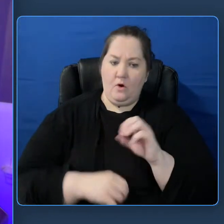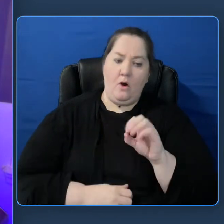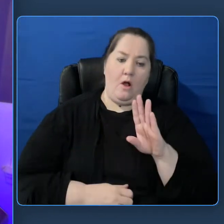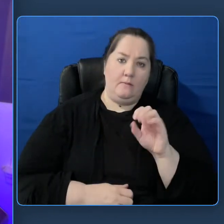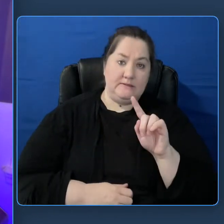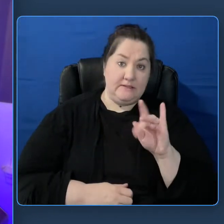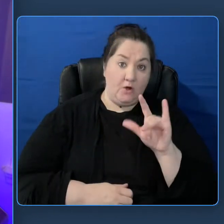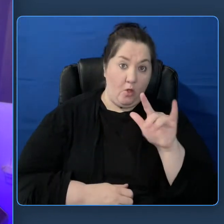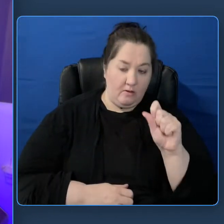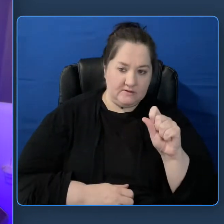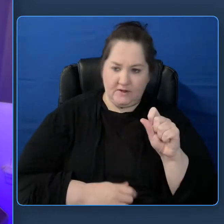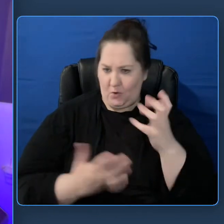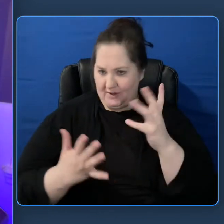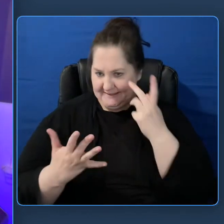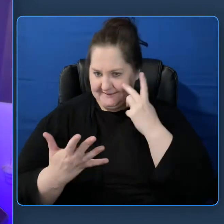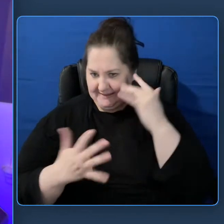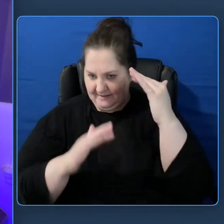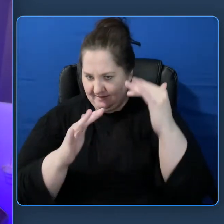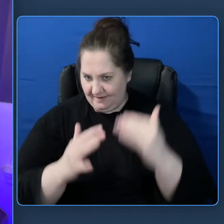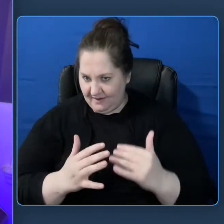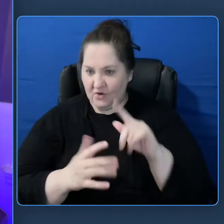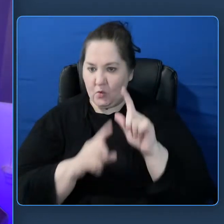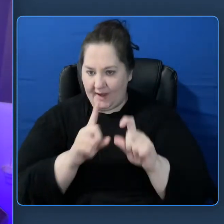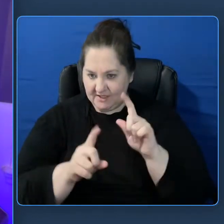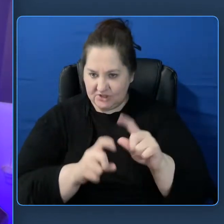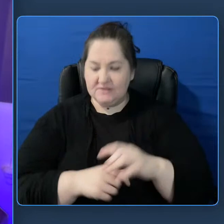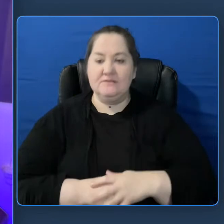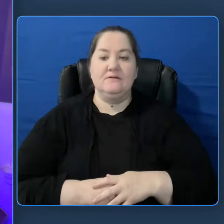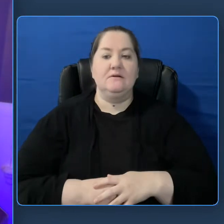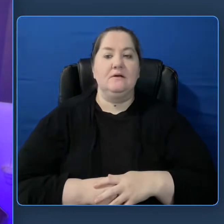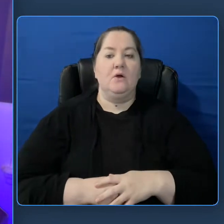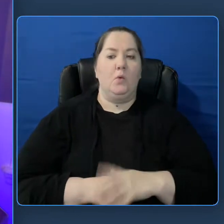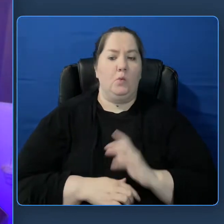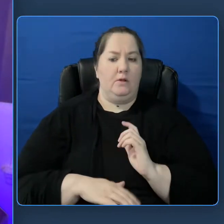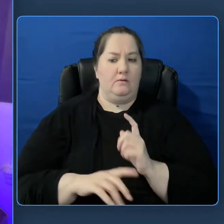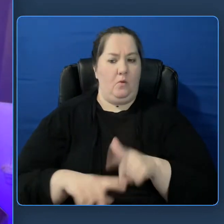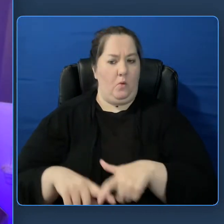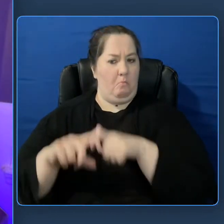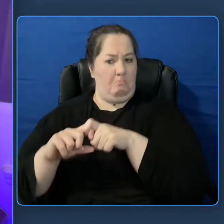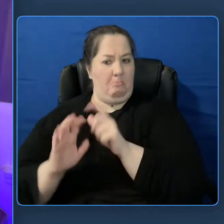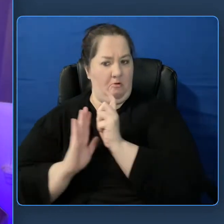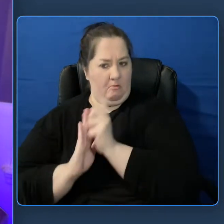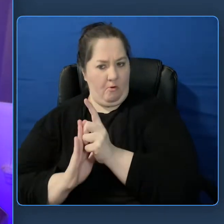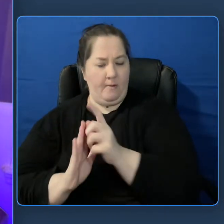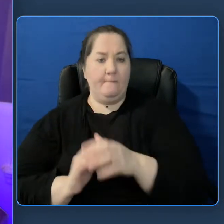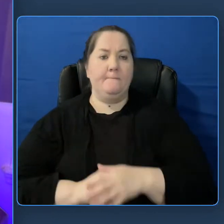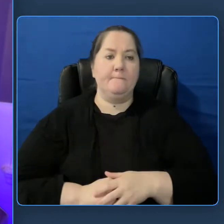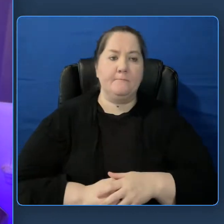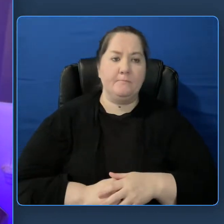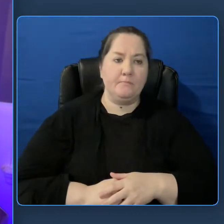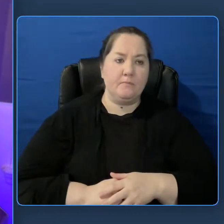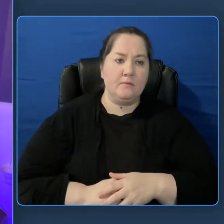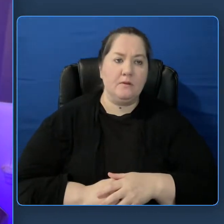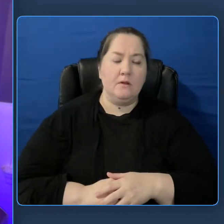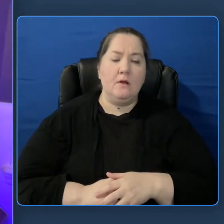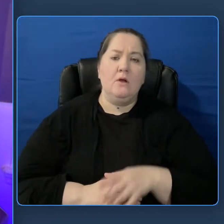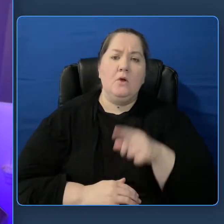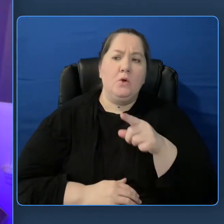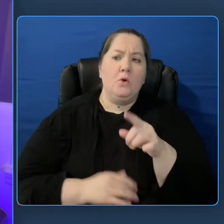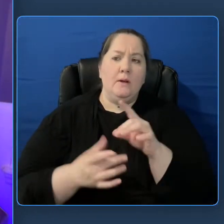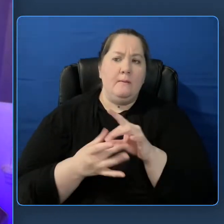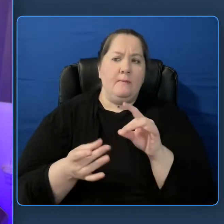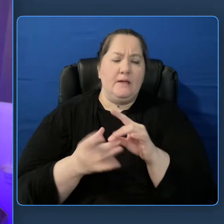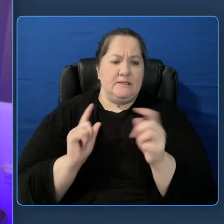more about. I already see some questions, so we'll set that aside for just a minute. But you